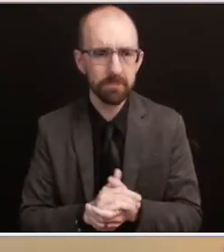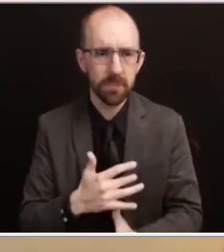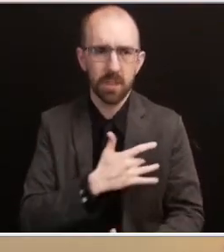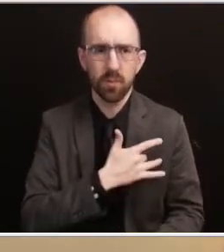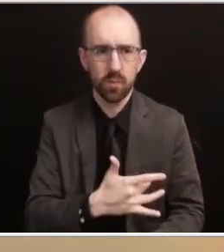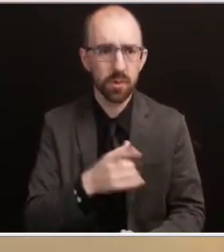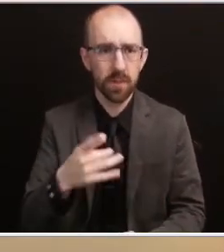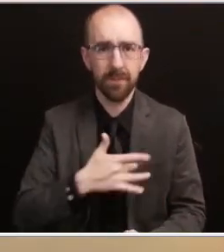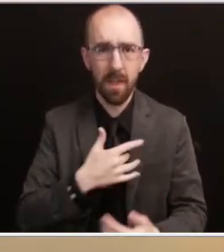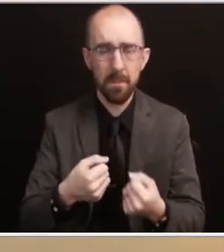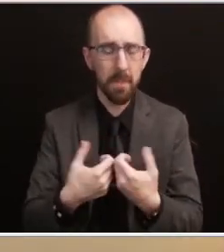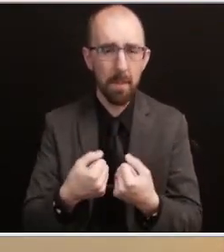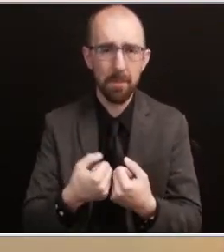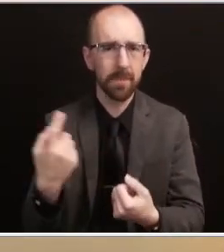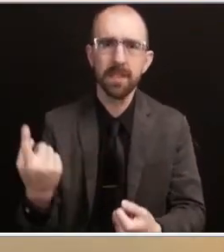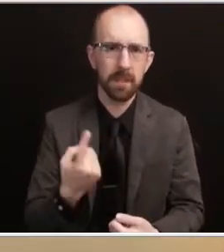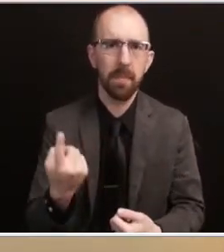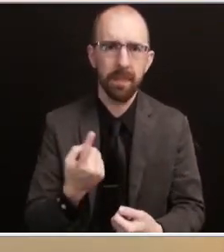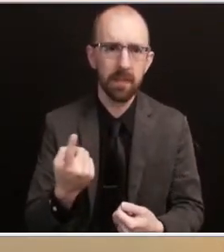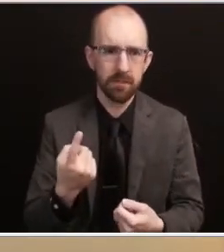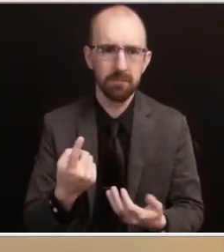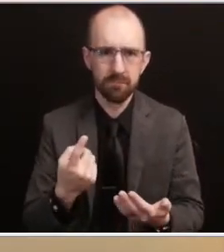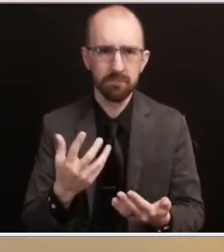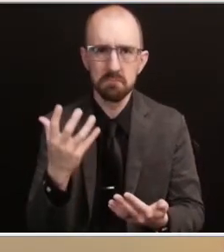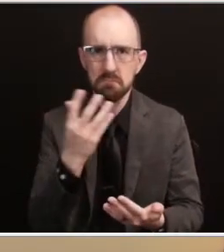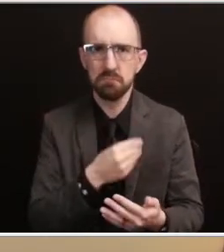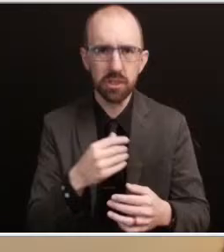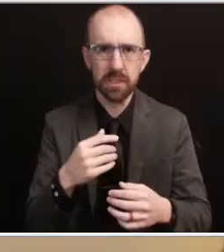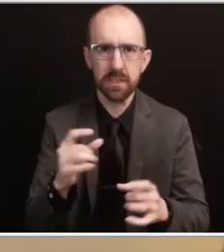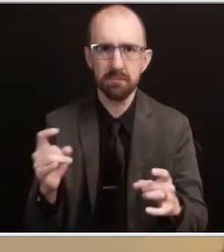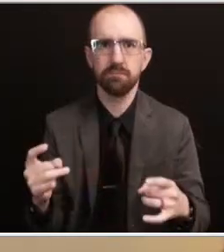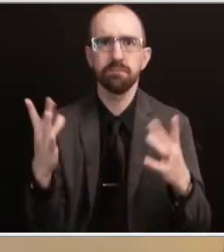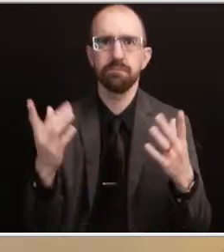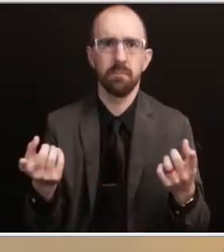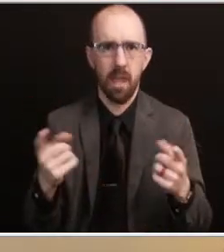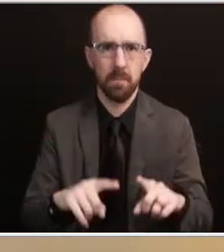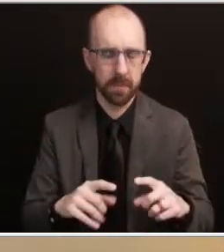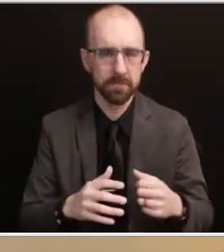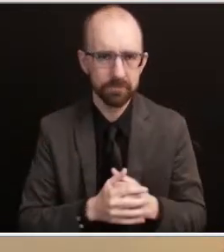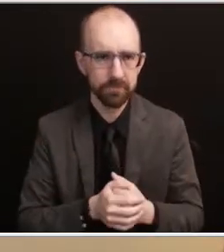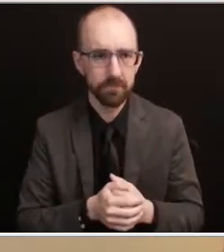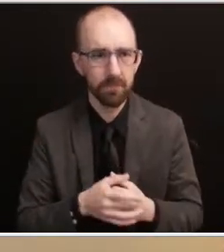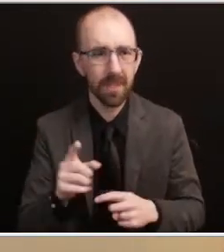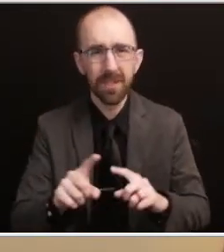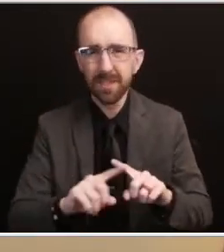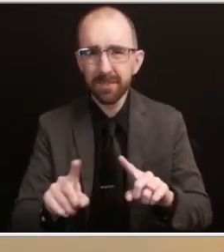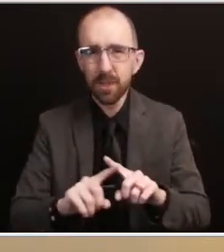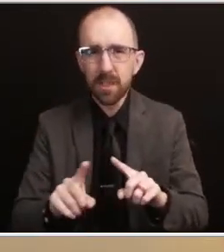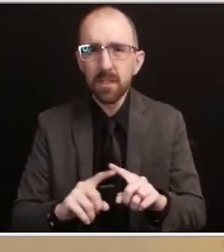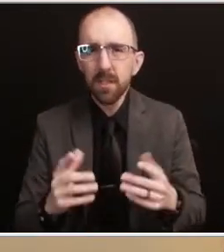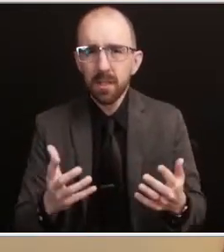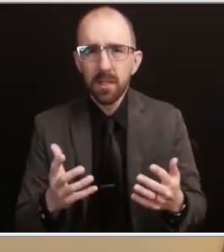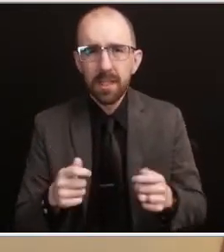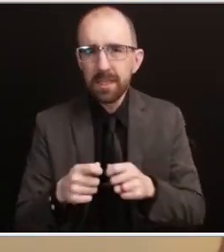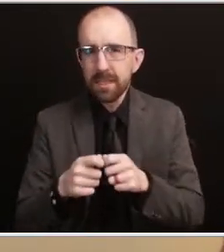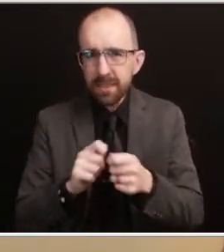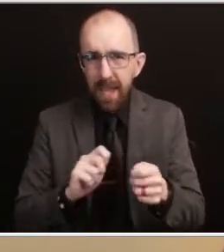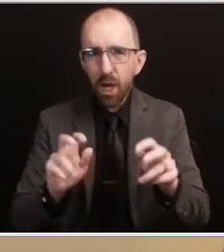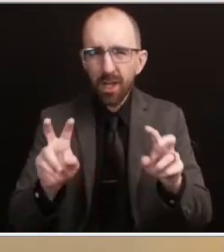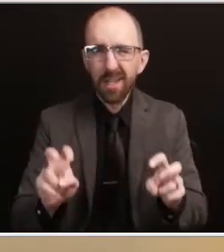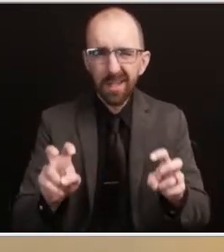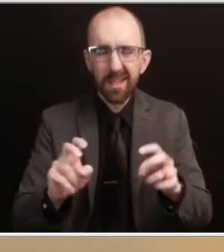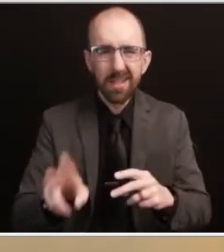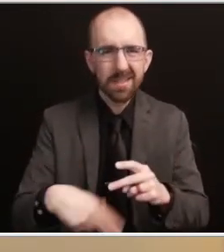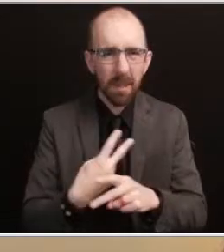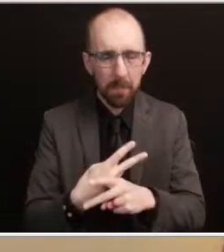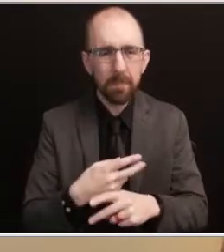feel a pop, it's usually something pretty catastrophic. And there's different tears, if you will. There's